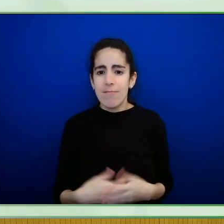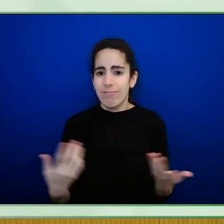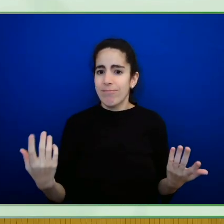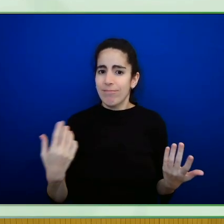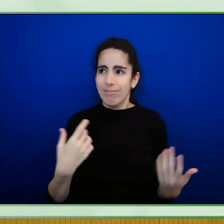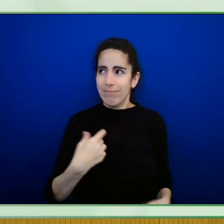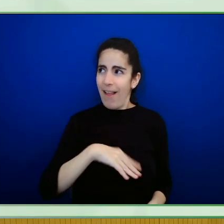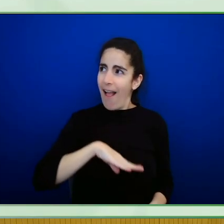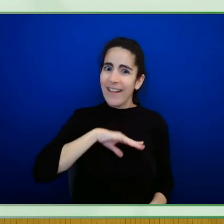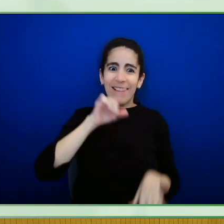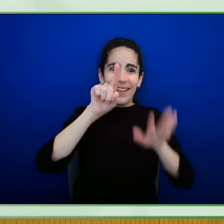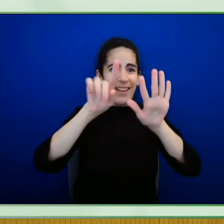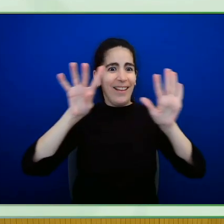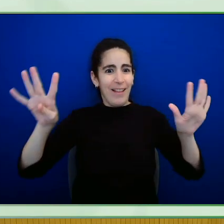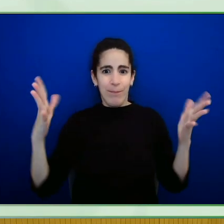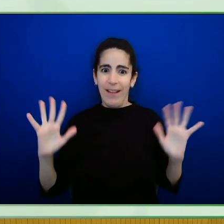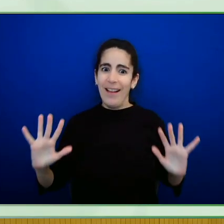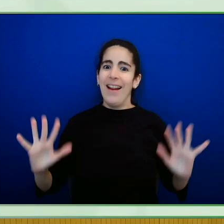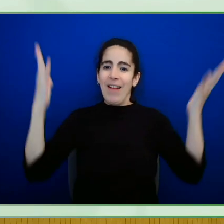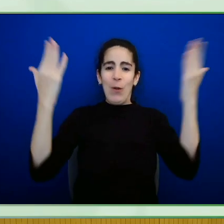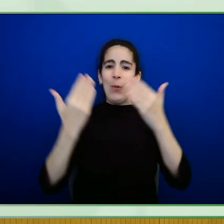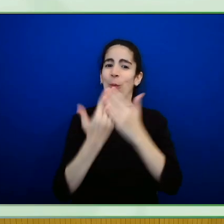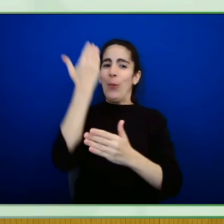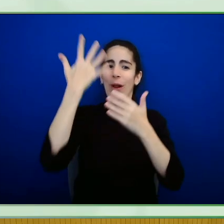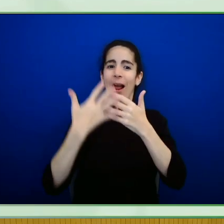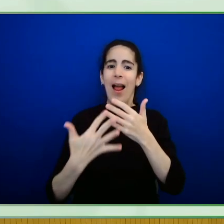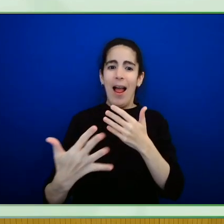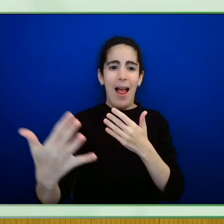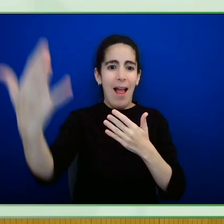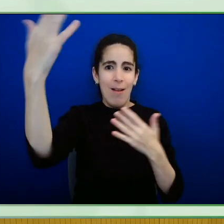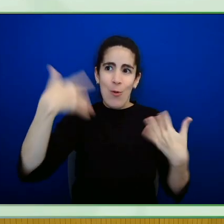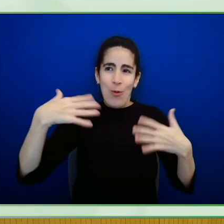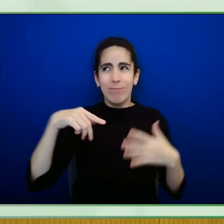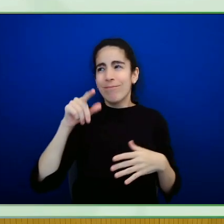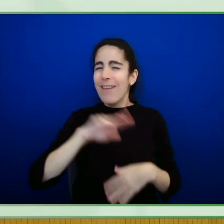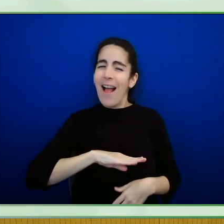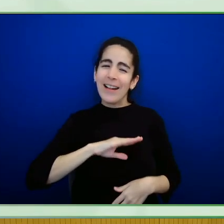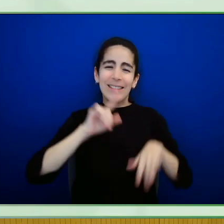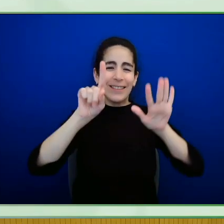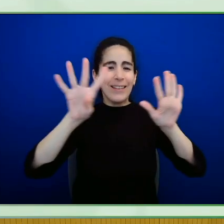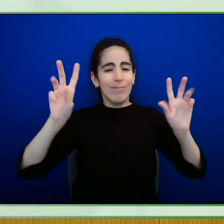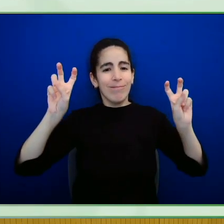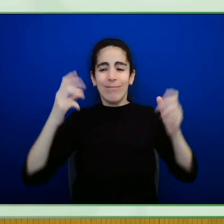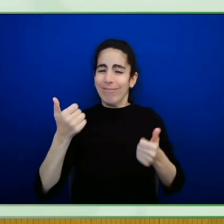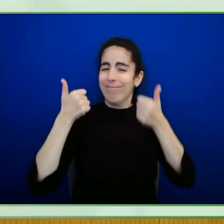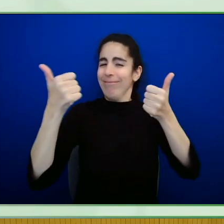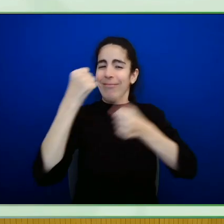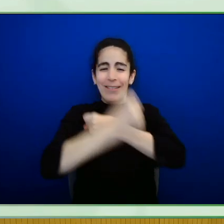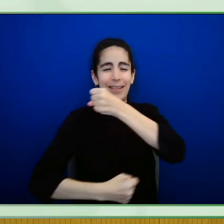like in our best years, and suddenly a